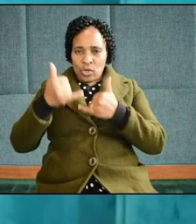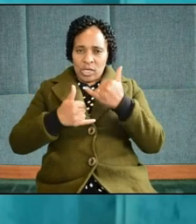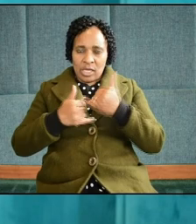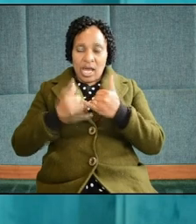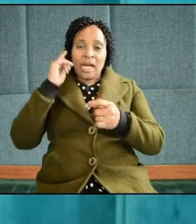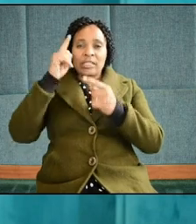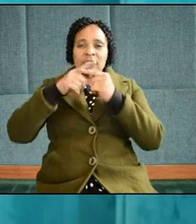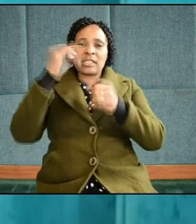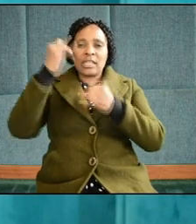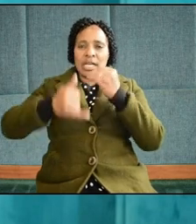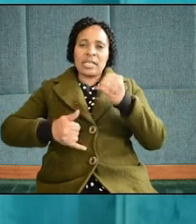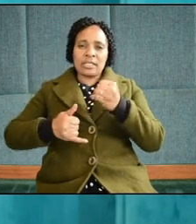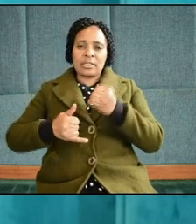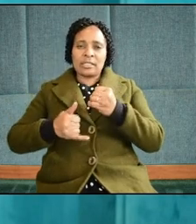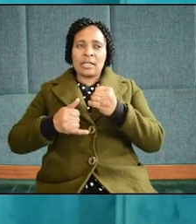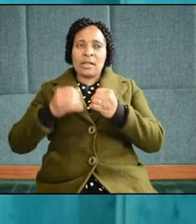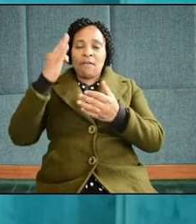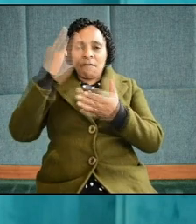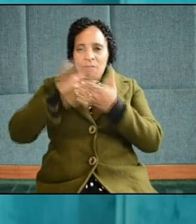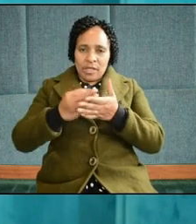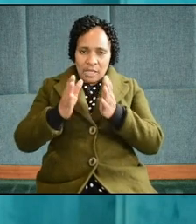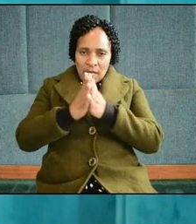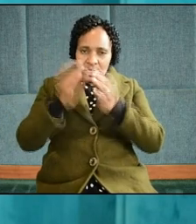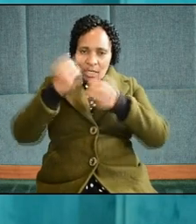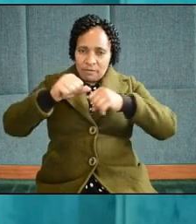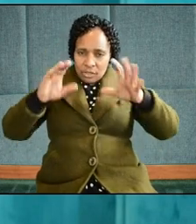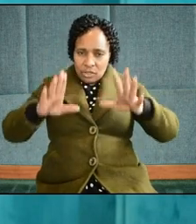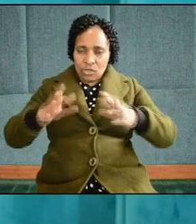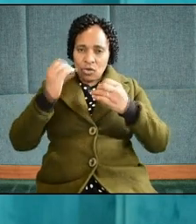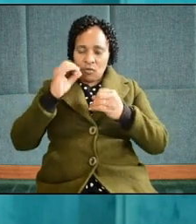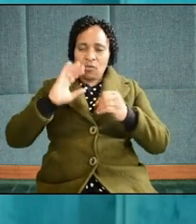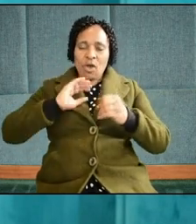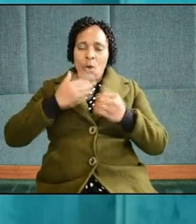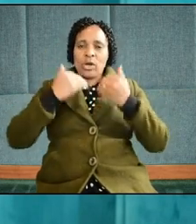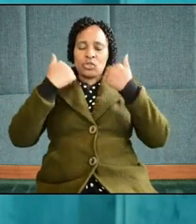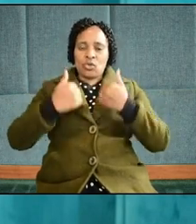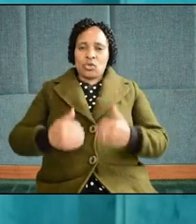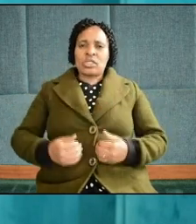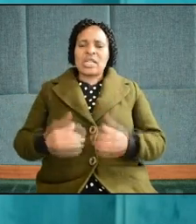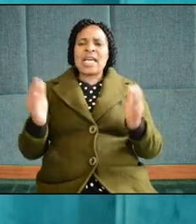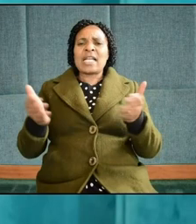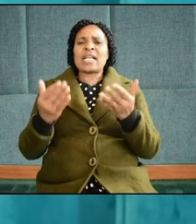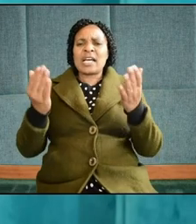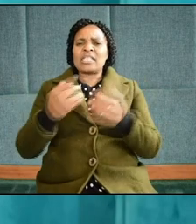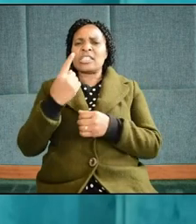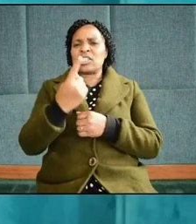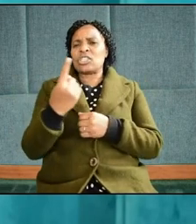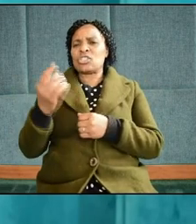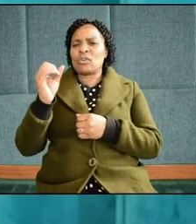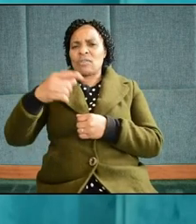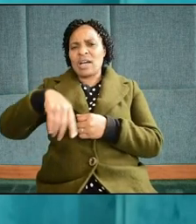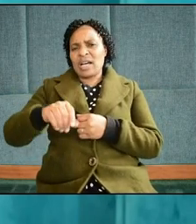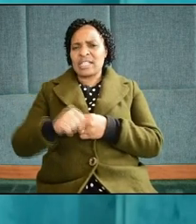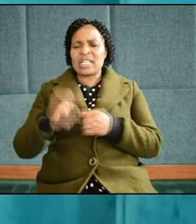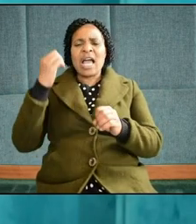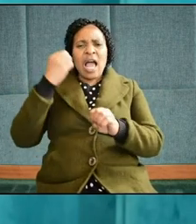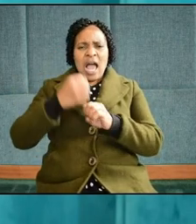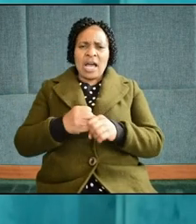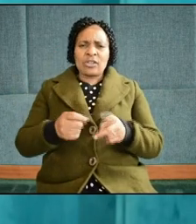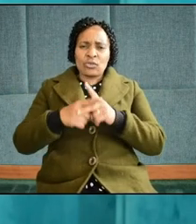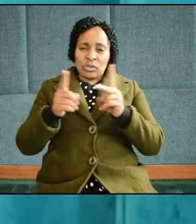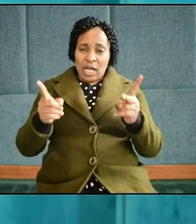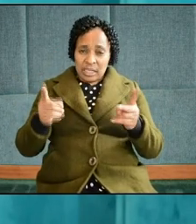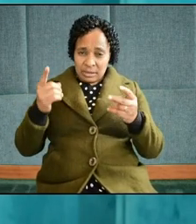end result of our faith and the salvation of our souls. So I'd encourage every one of us. It might be difficult to start on the path